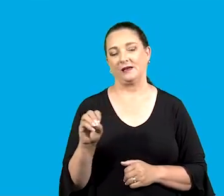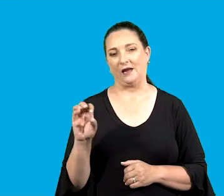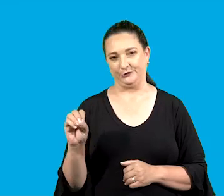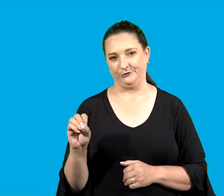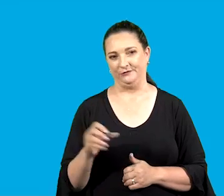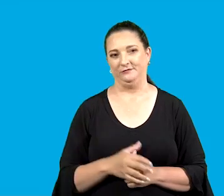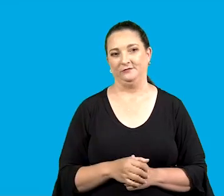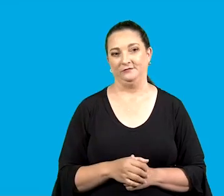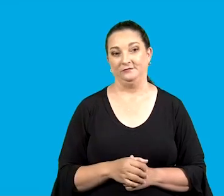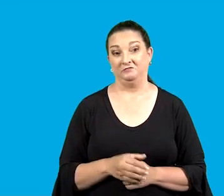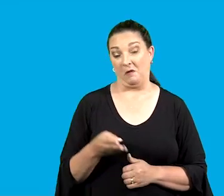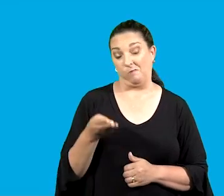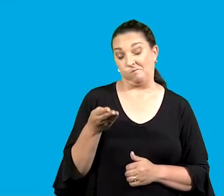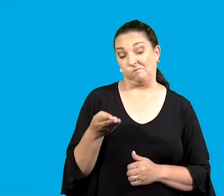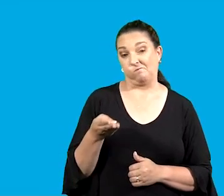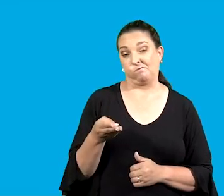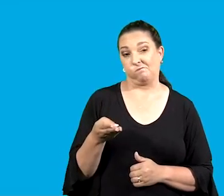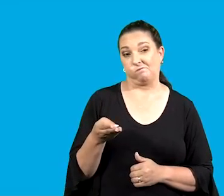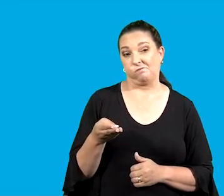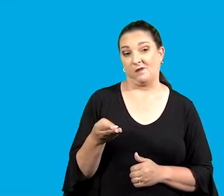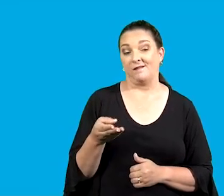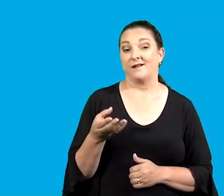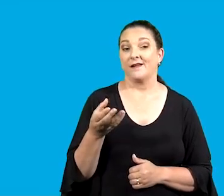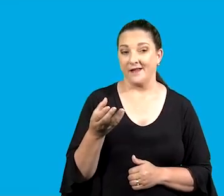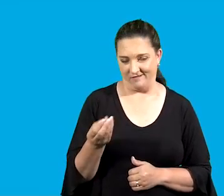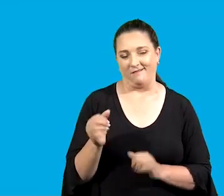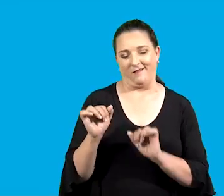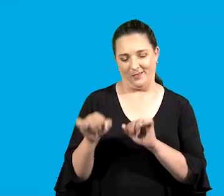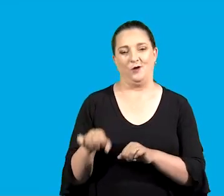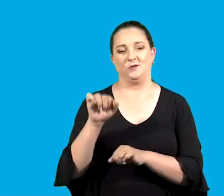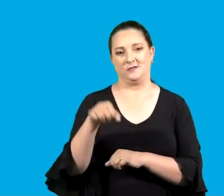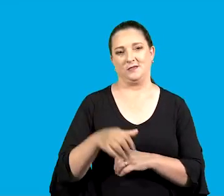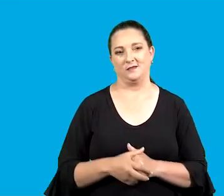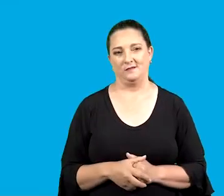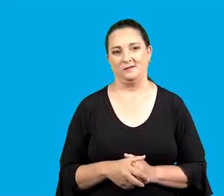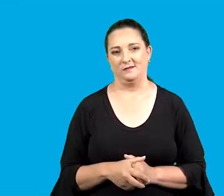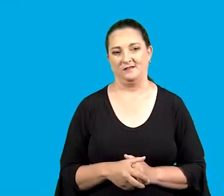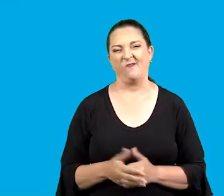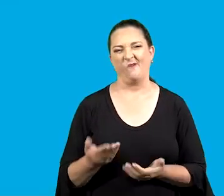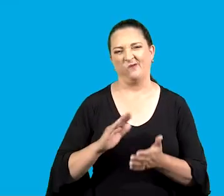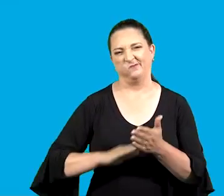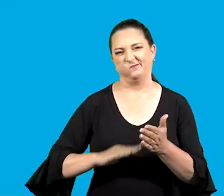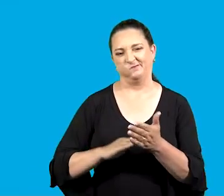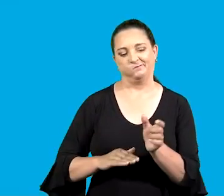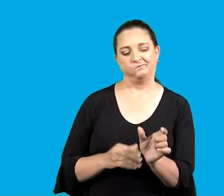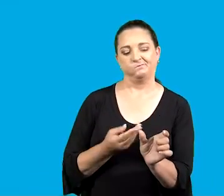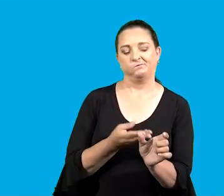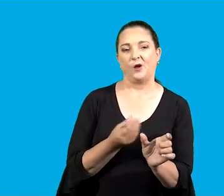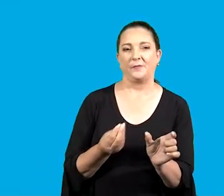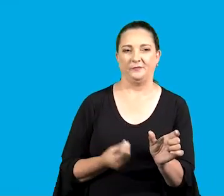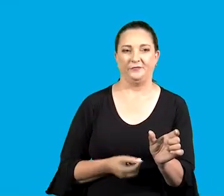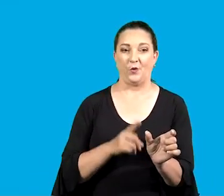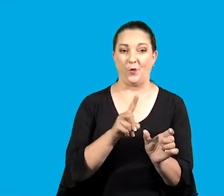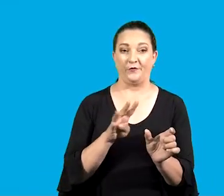141,300. This is what we have allowed as discount.